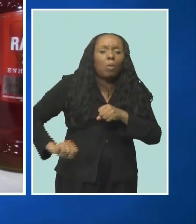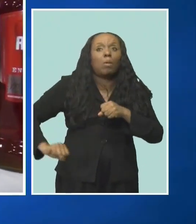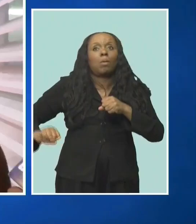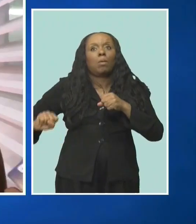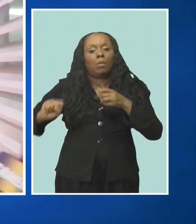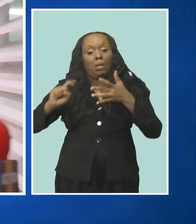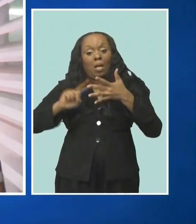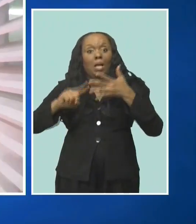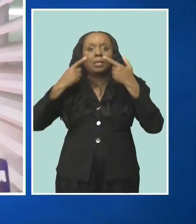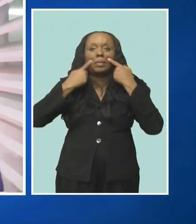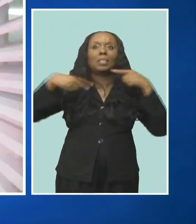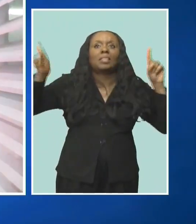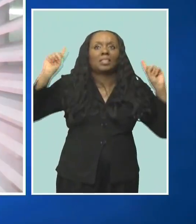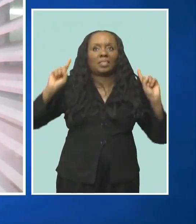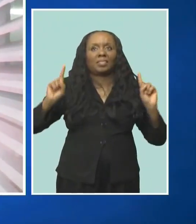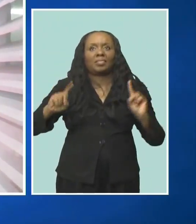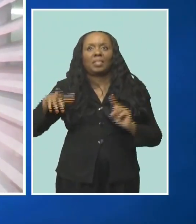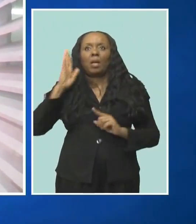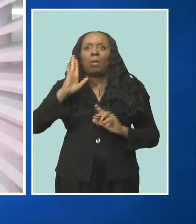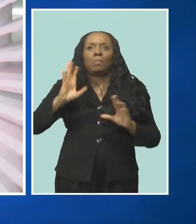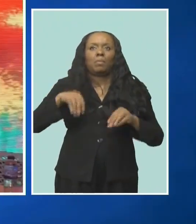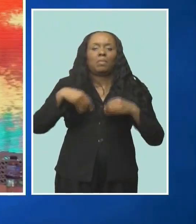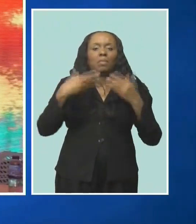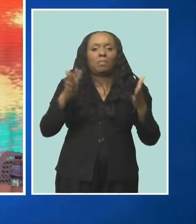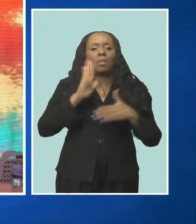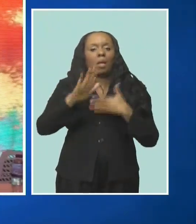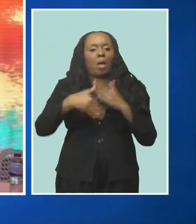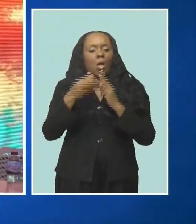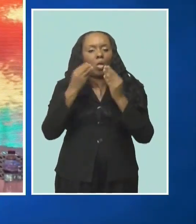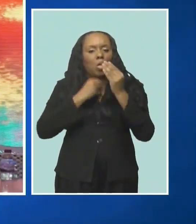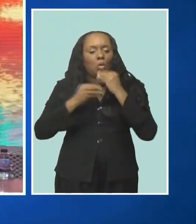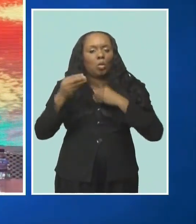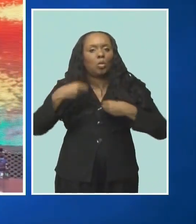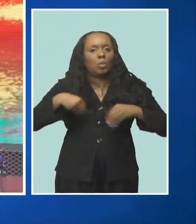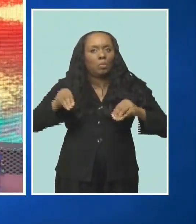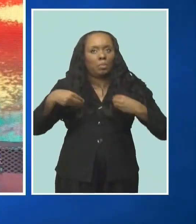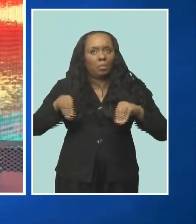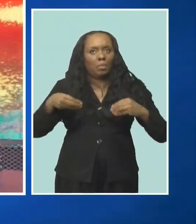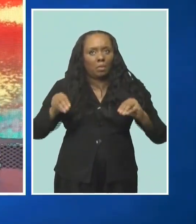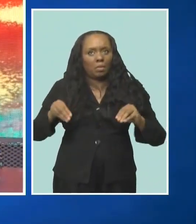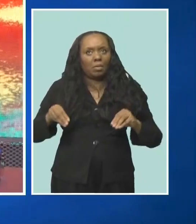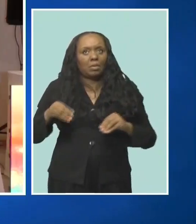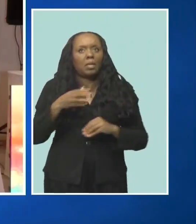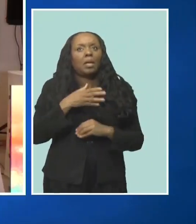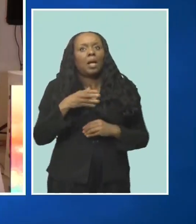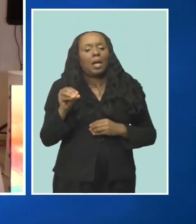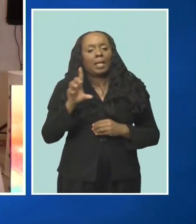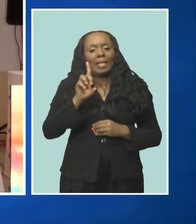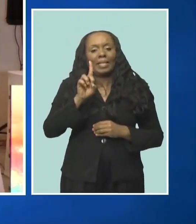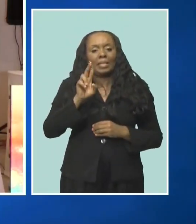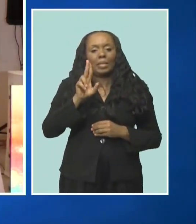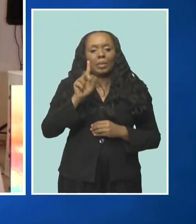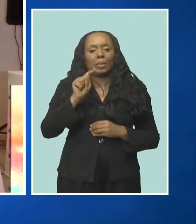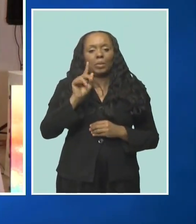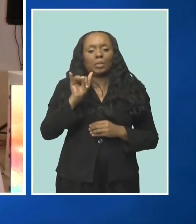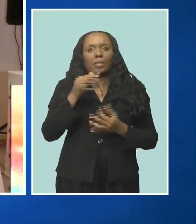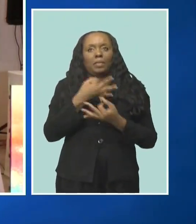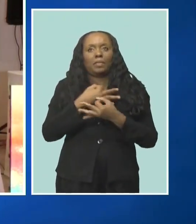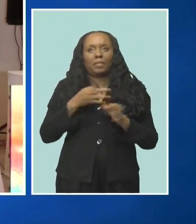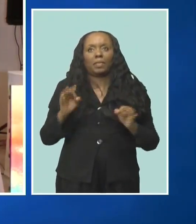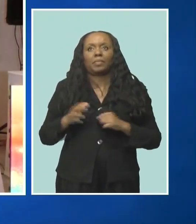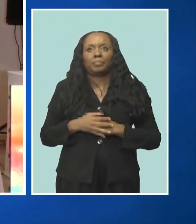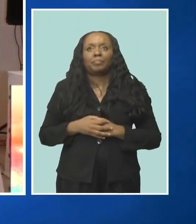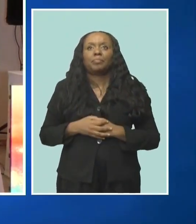The line of spirits will be available at all supermarkets on island and in duty-free shops. Straight Vibes